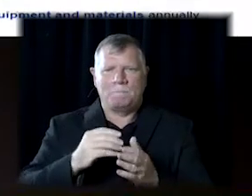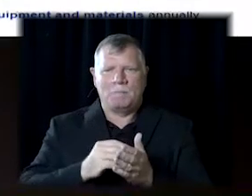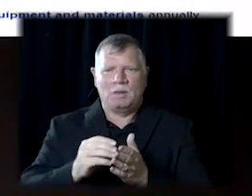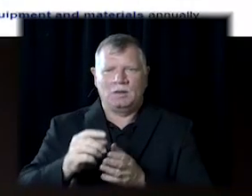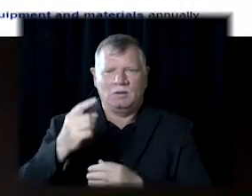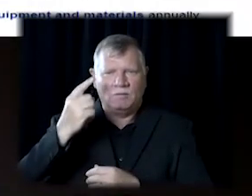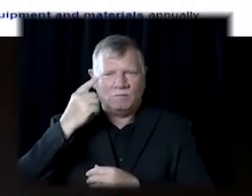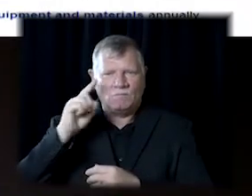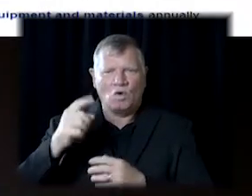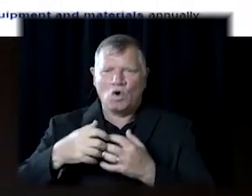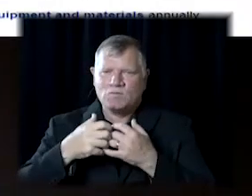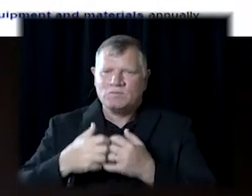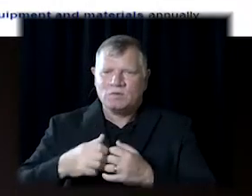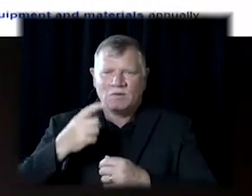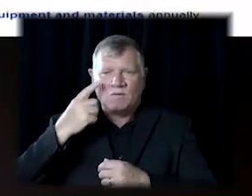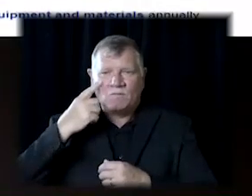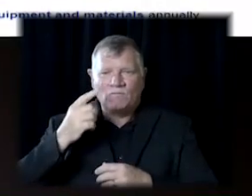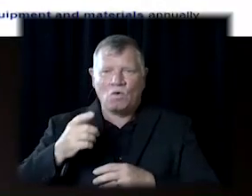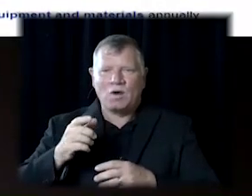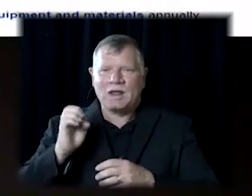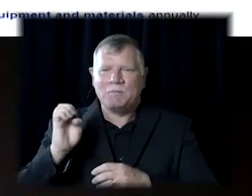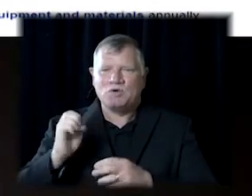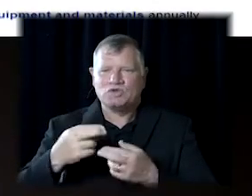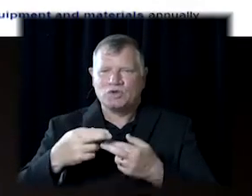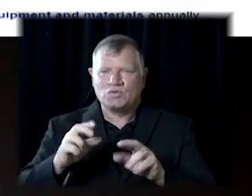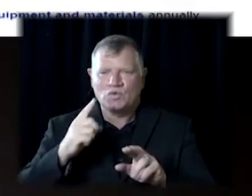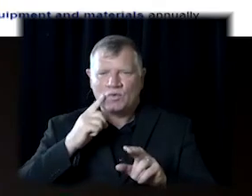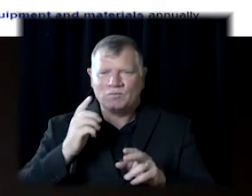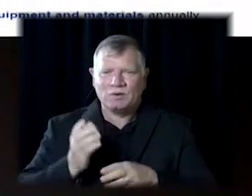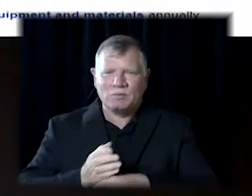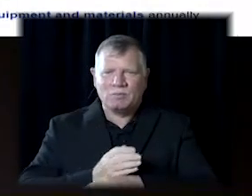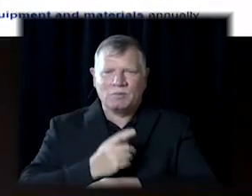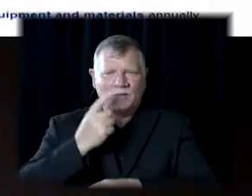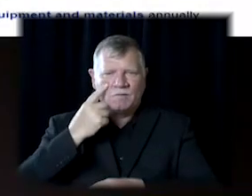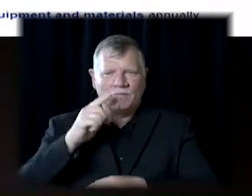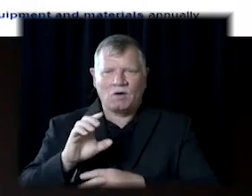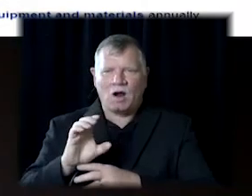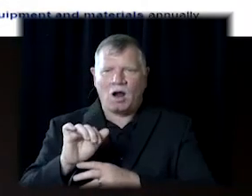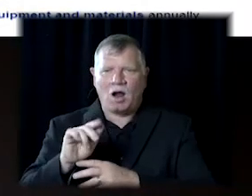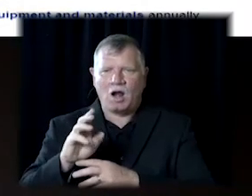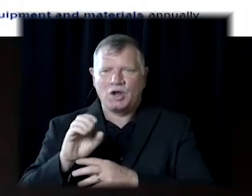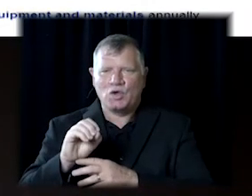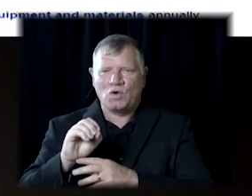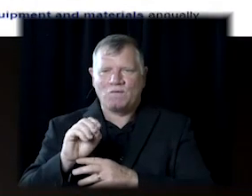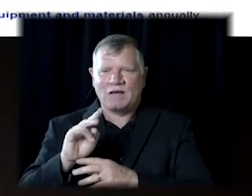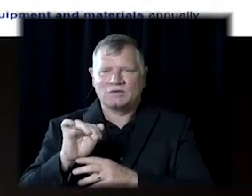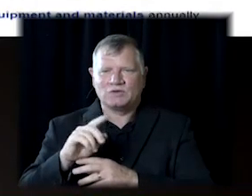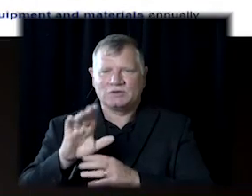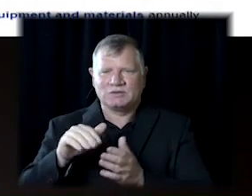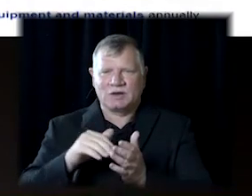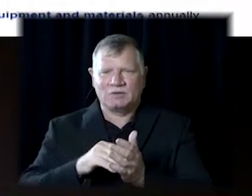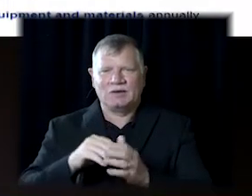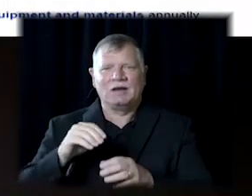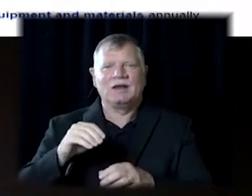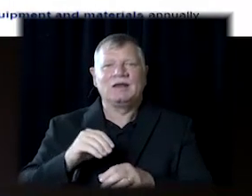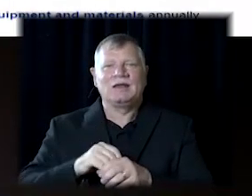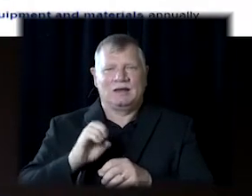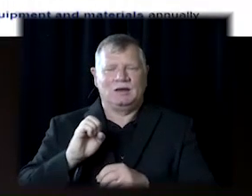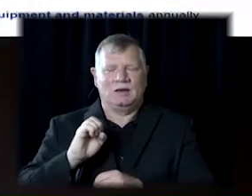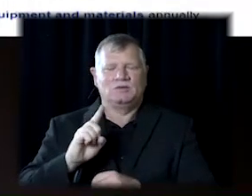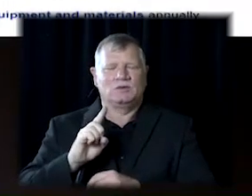funds for generators and emergency room improvements requested and required by the Cardiovascular Center. In